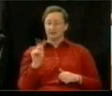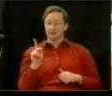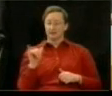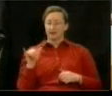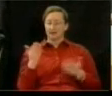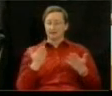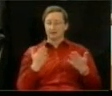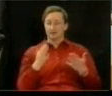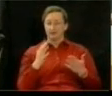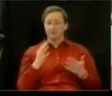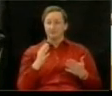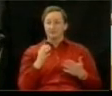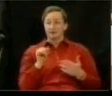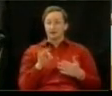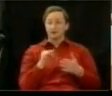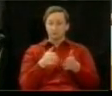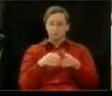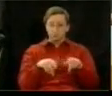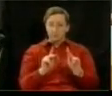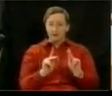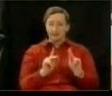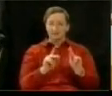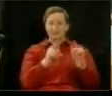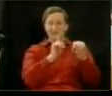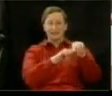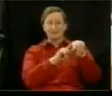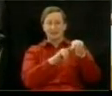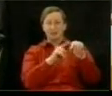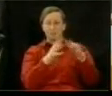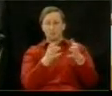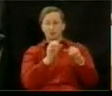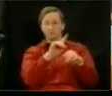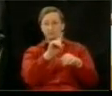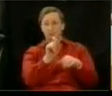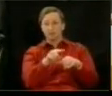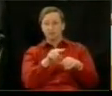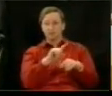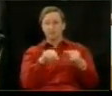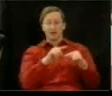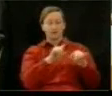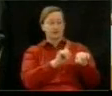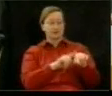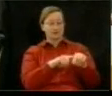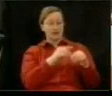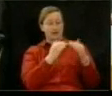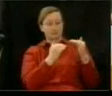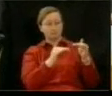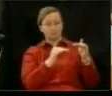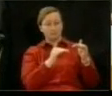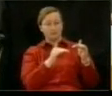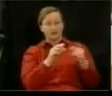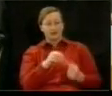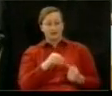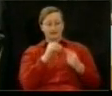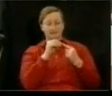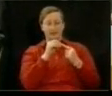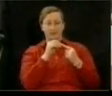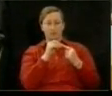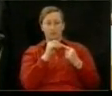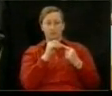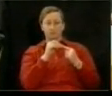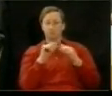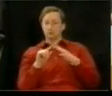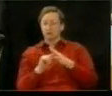couple of questions with regards to, again, the time frame that we're looking at. Let's say, for example, legislature goes